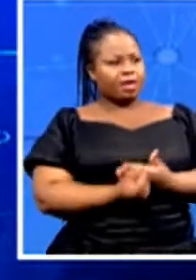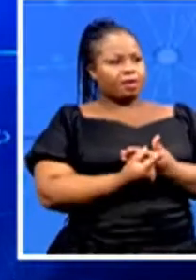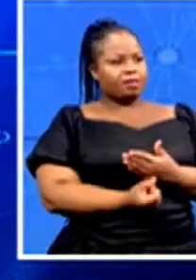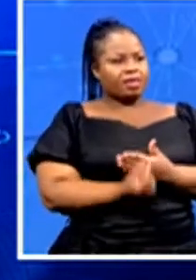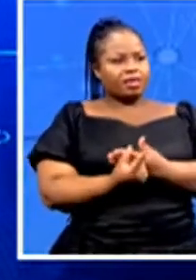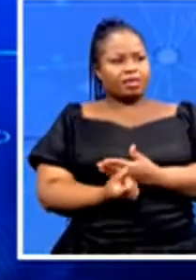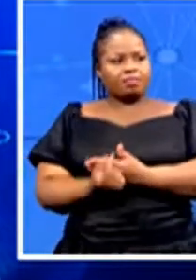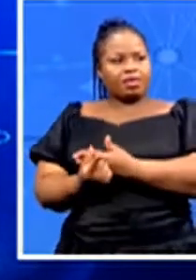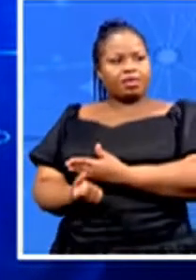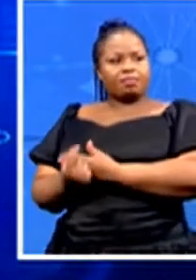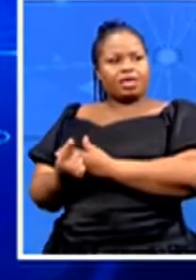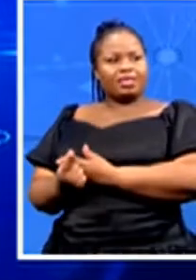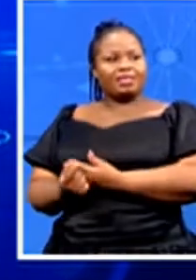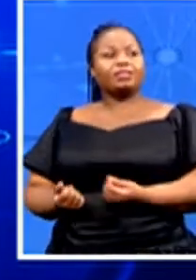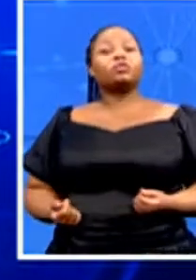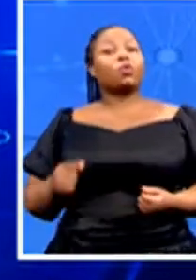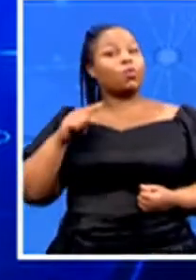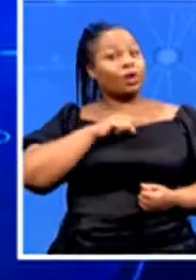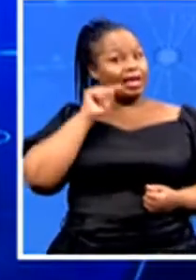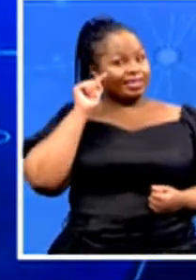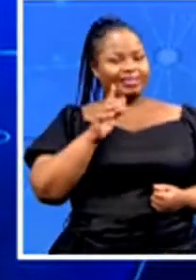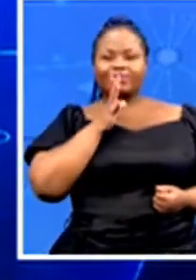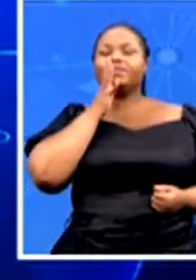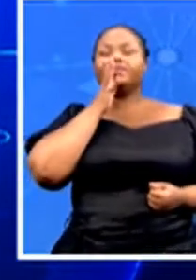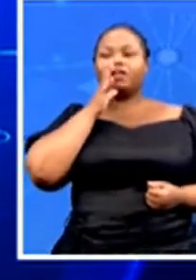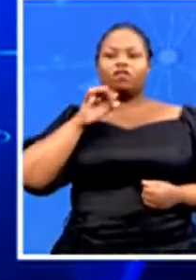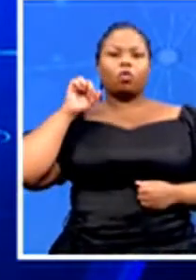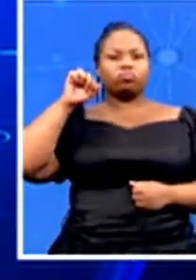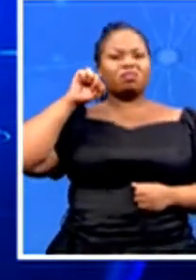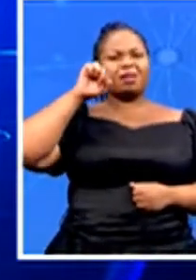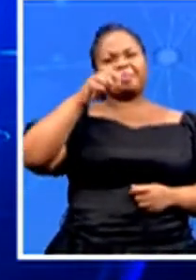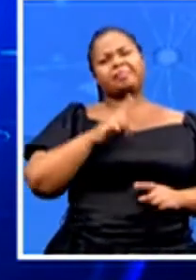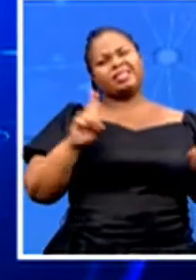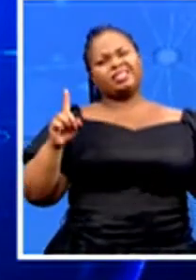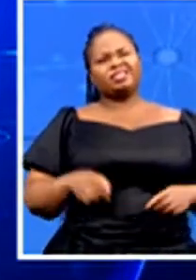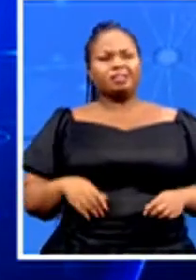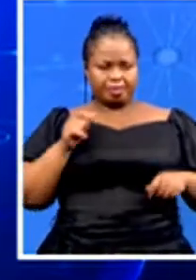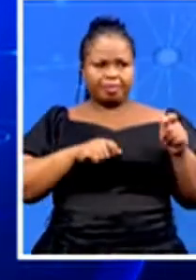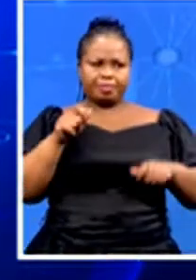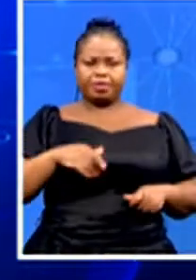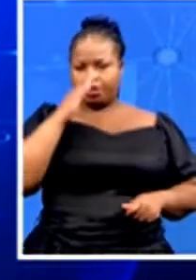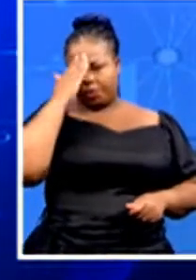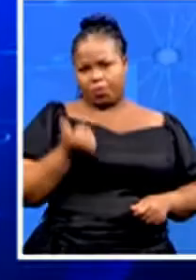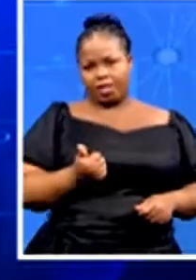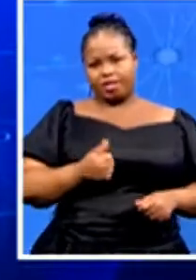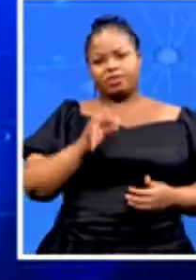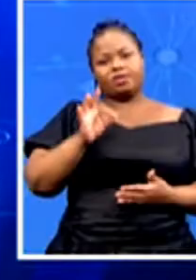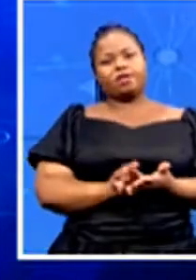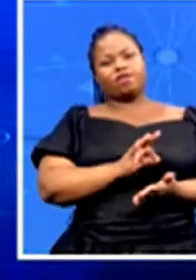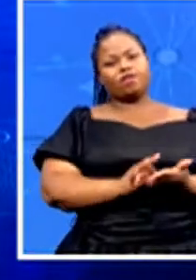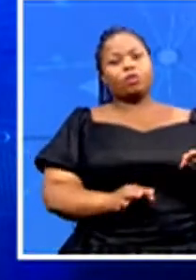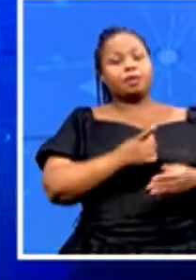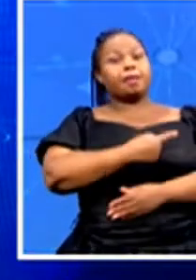elections. However, people still know that the vote is a powerful tool because it can